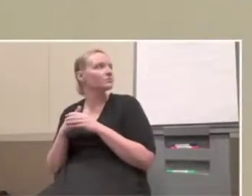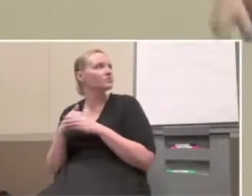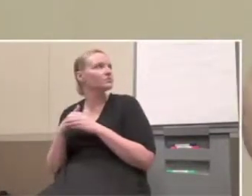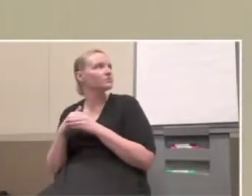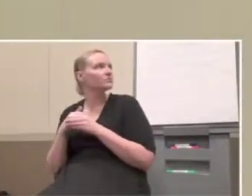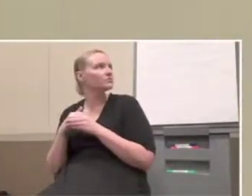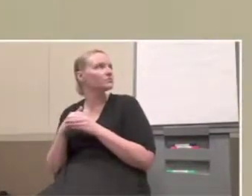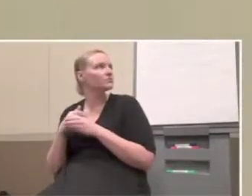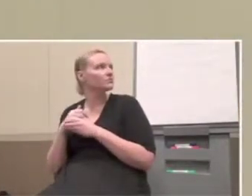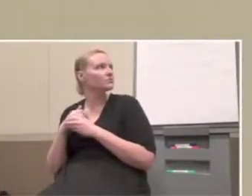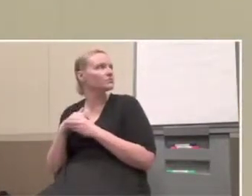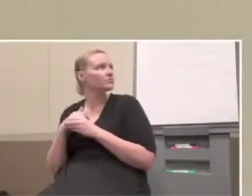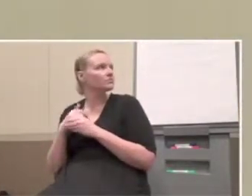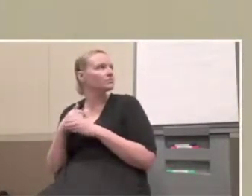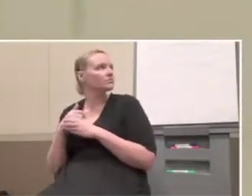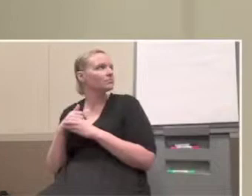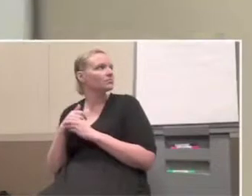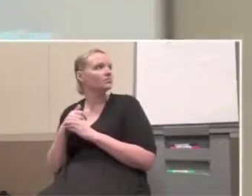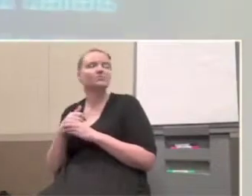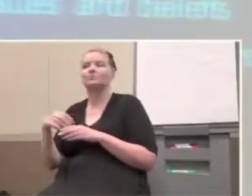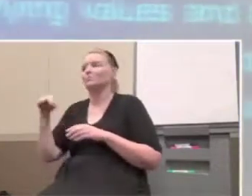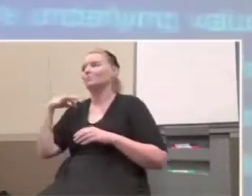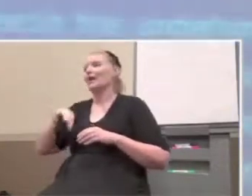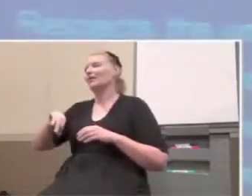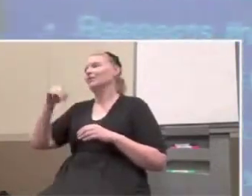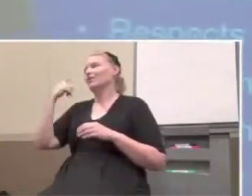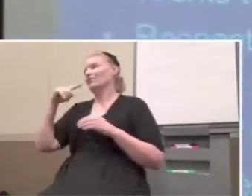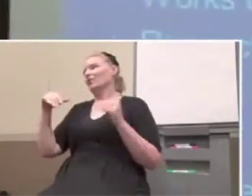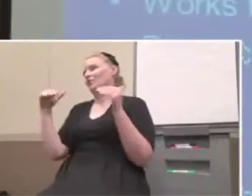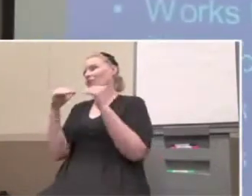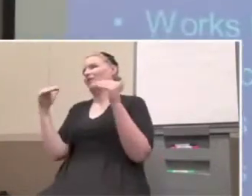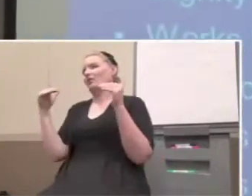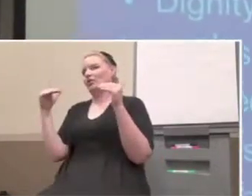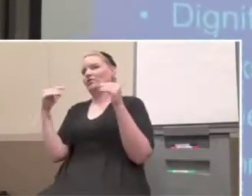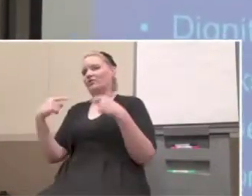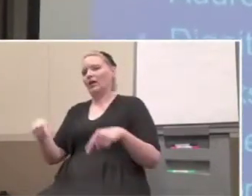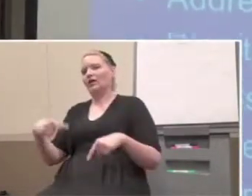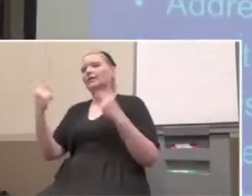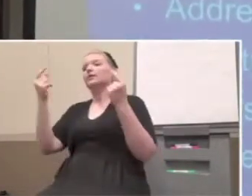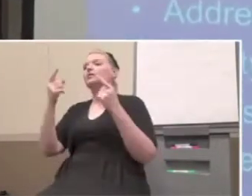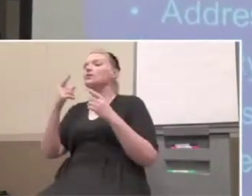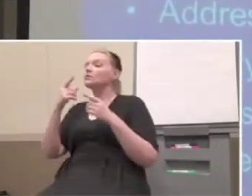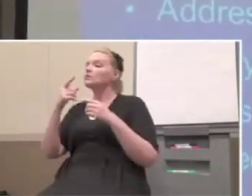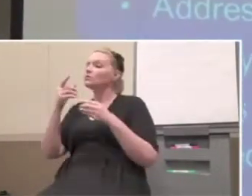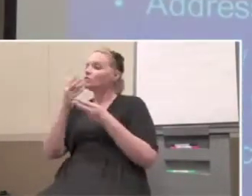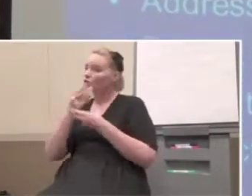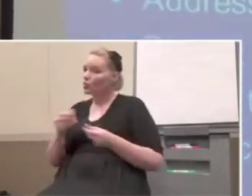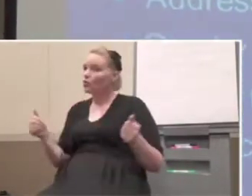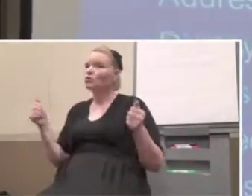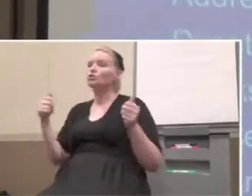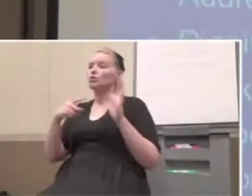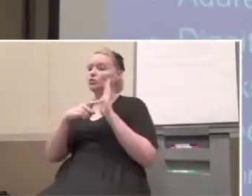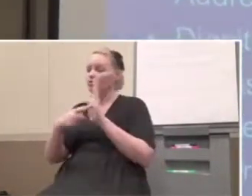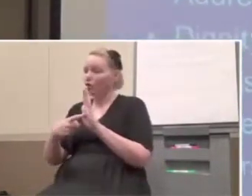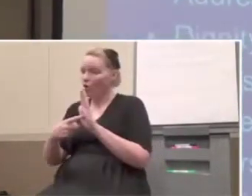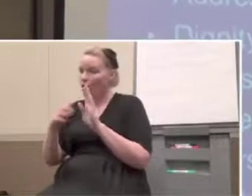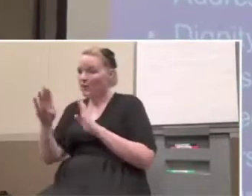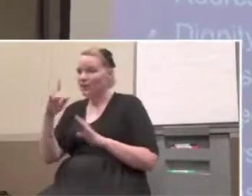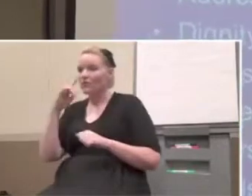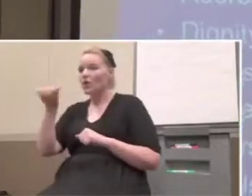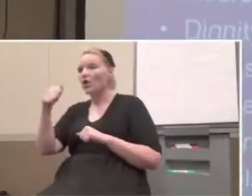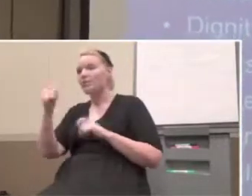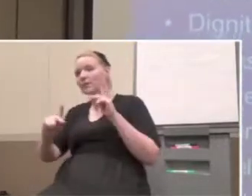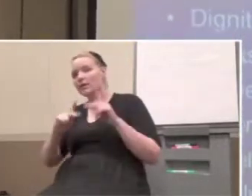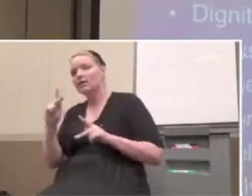obvious benefits for fair fighting. You work towards a solution, you model the behavior for others, and your arguments